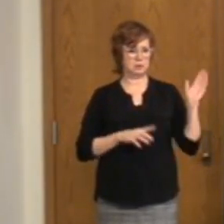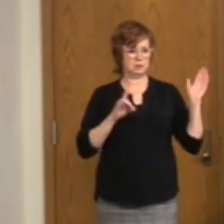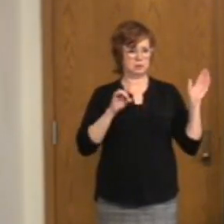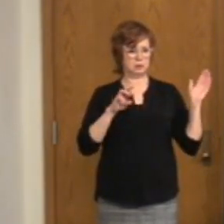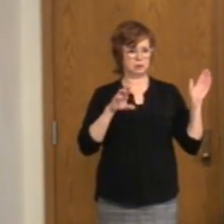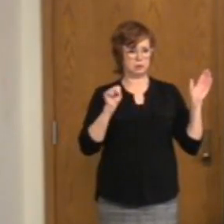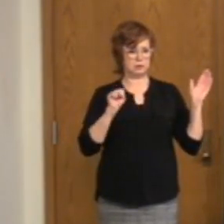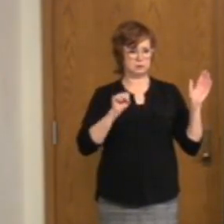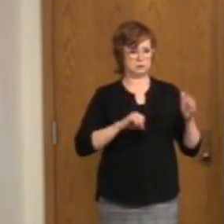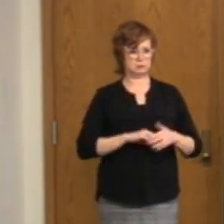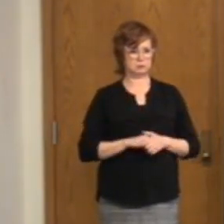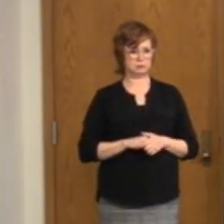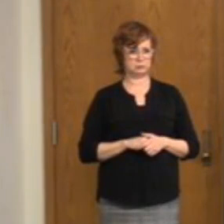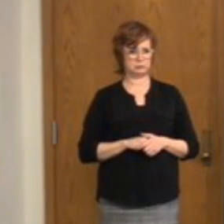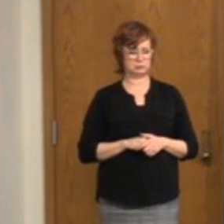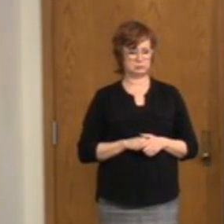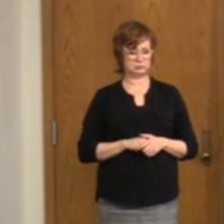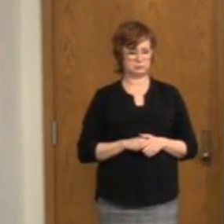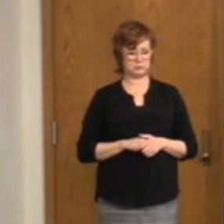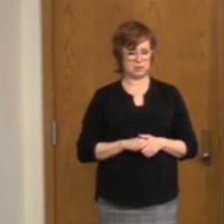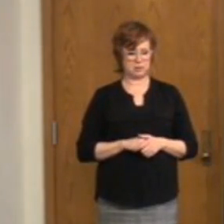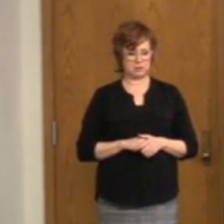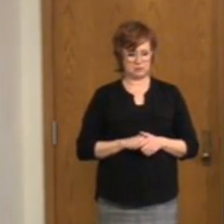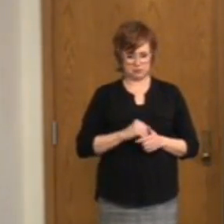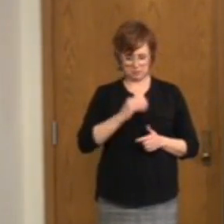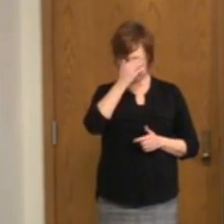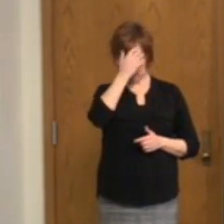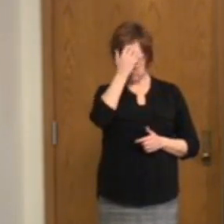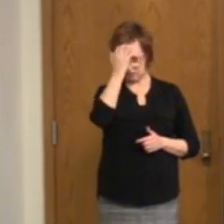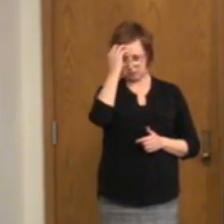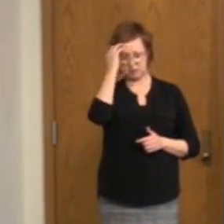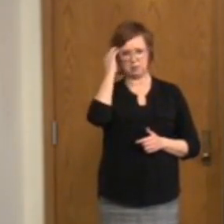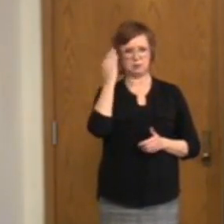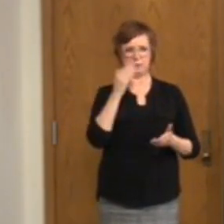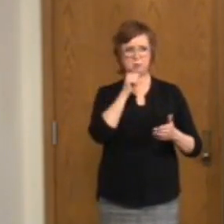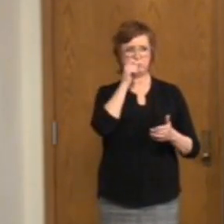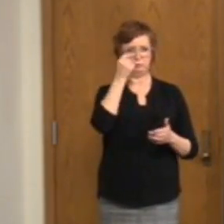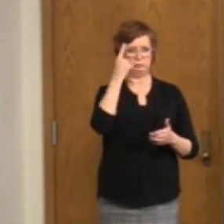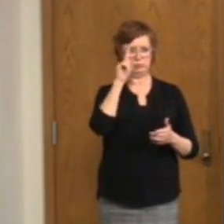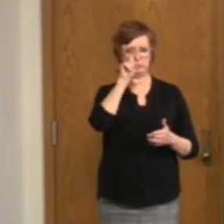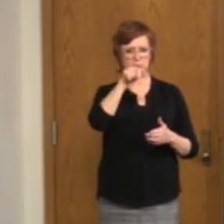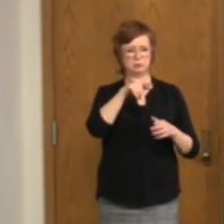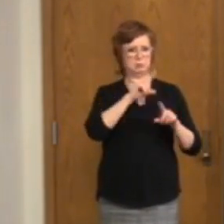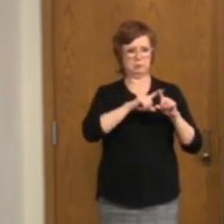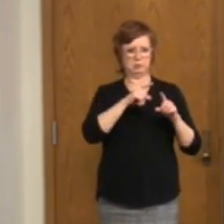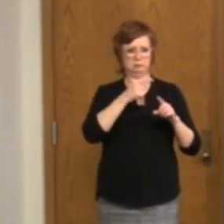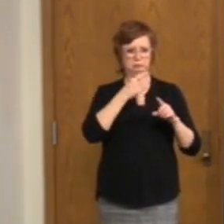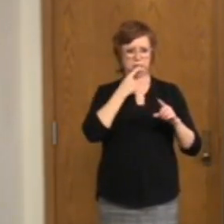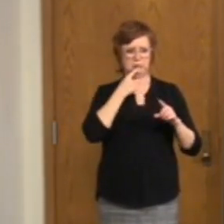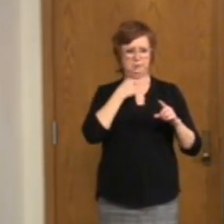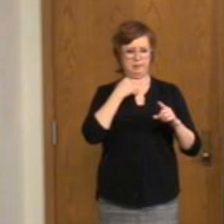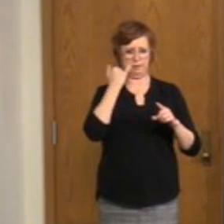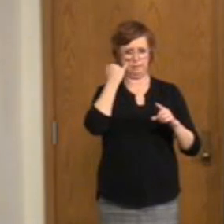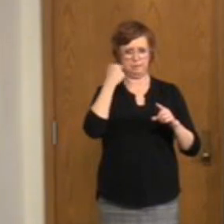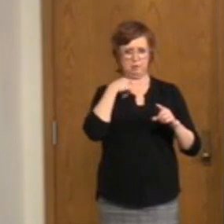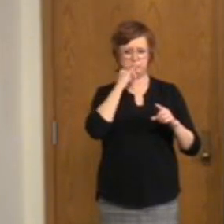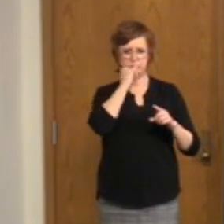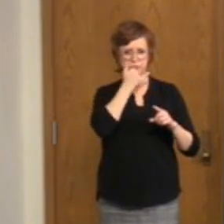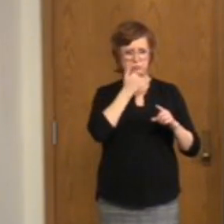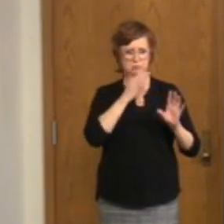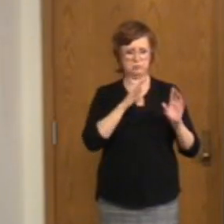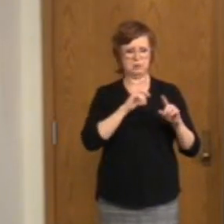Maybe, and please correct me if I didn't understand the question correctly. So again, these vaccines were